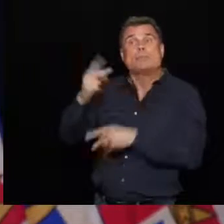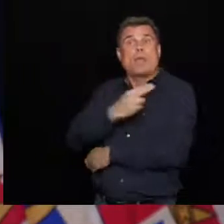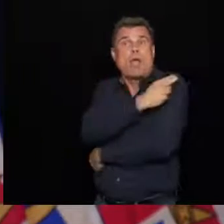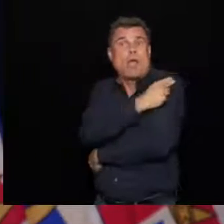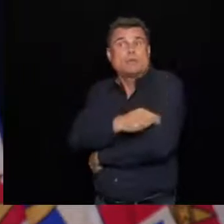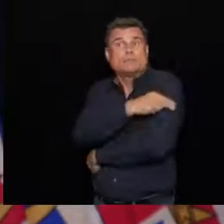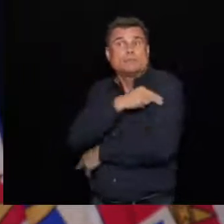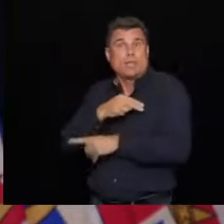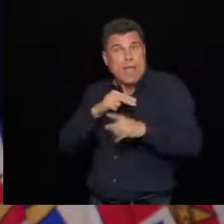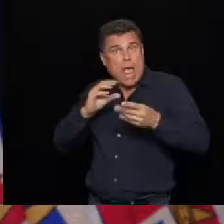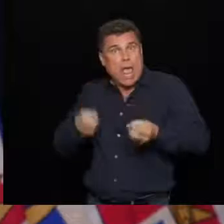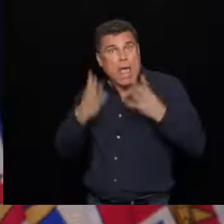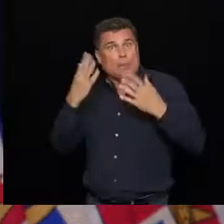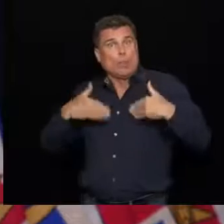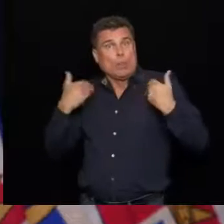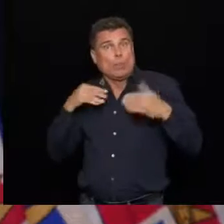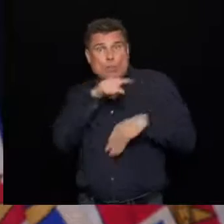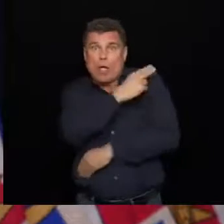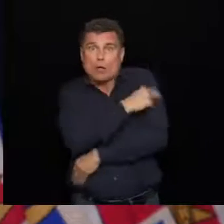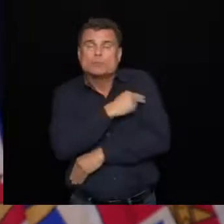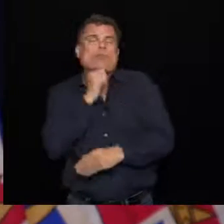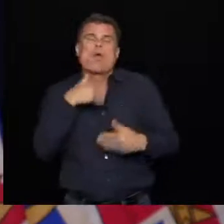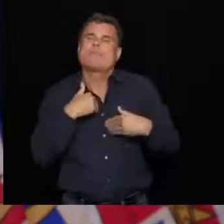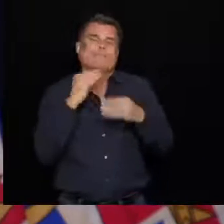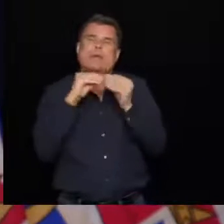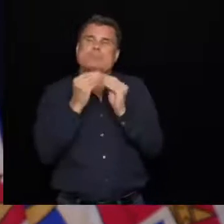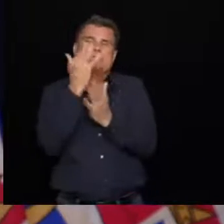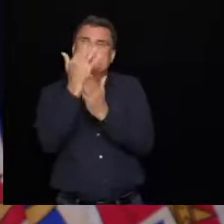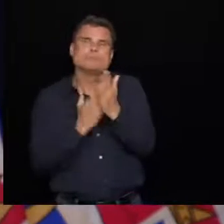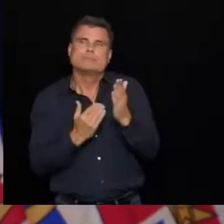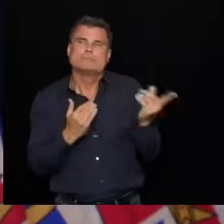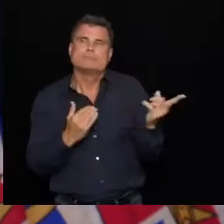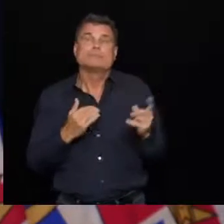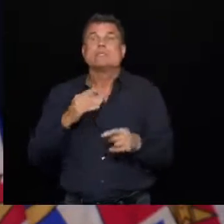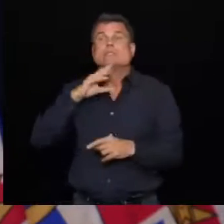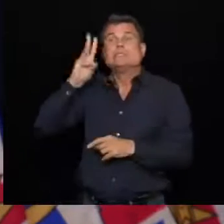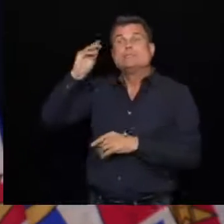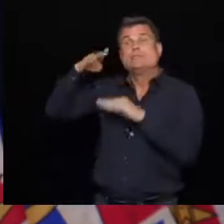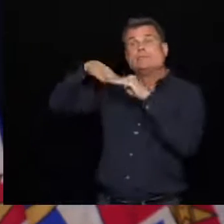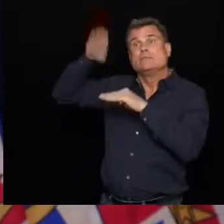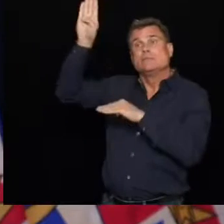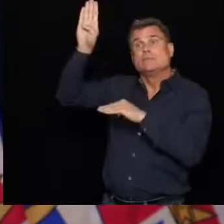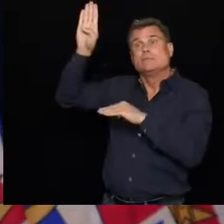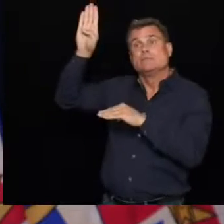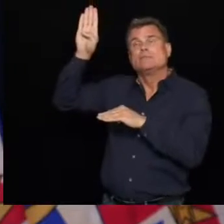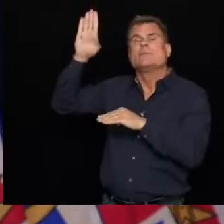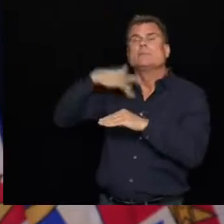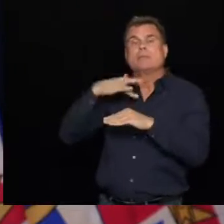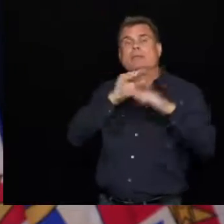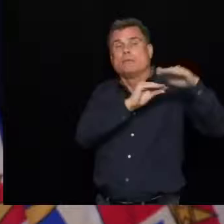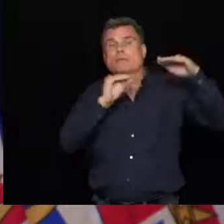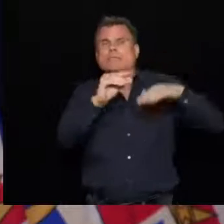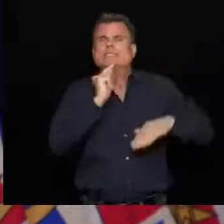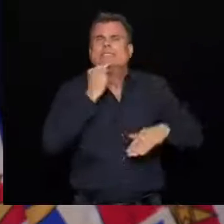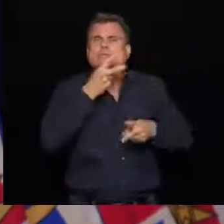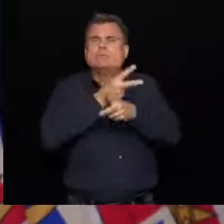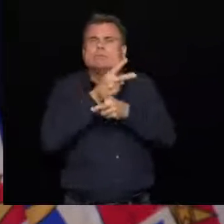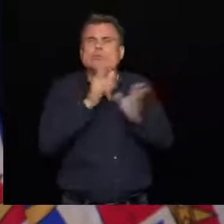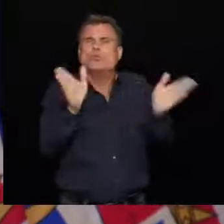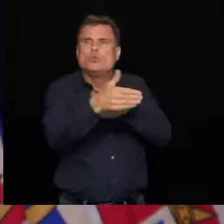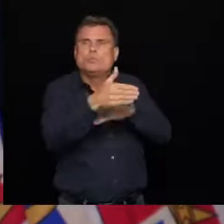60s, and then people in ICU tend to be in their 70s, and we know the average age of people who've died is 70 to